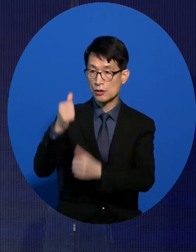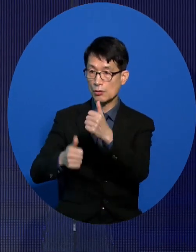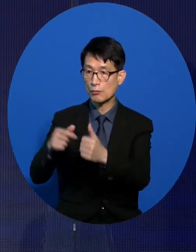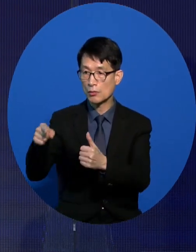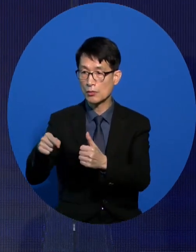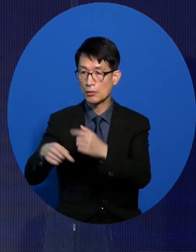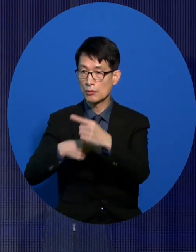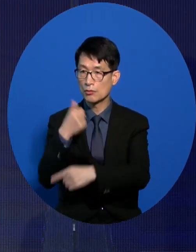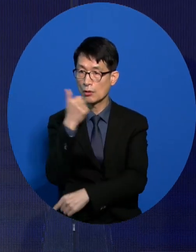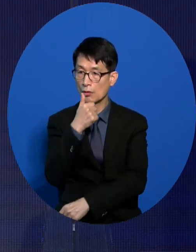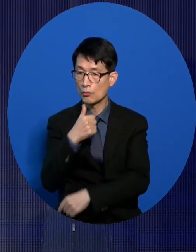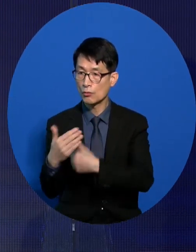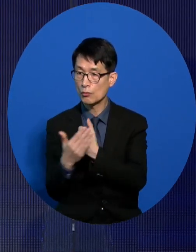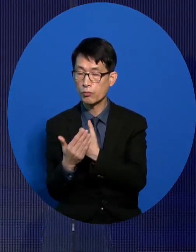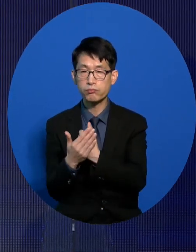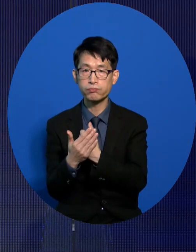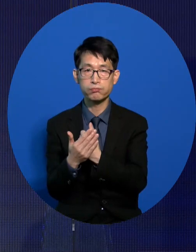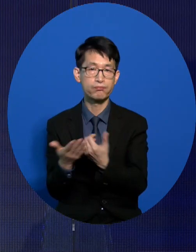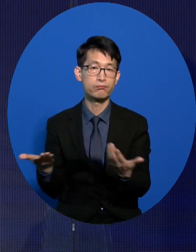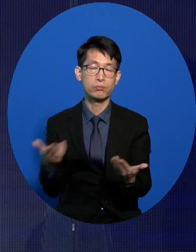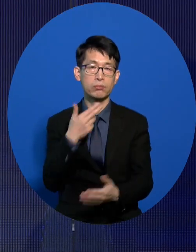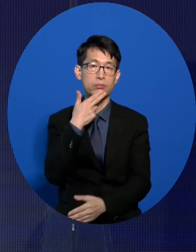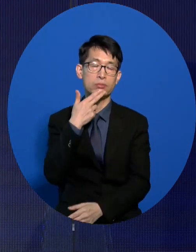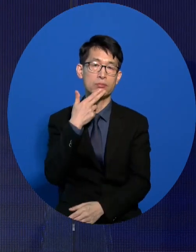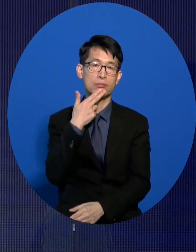drivers. And